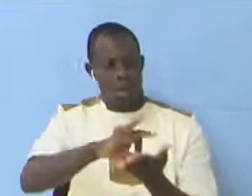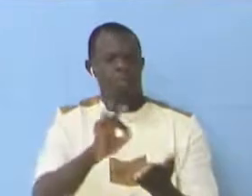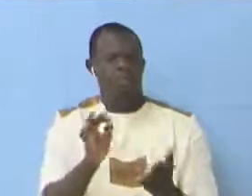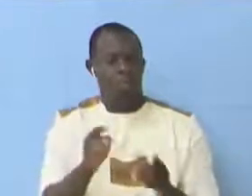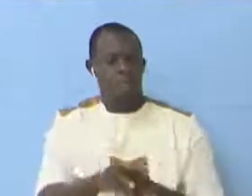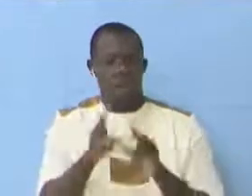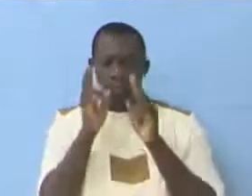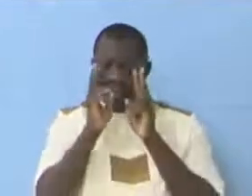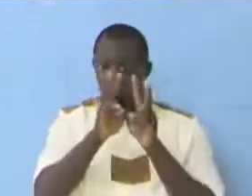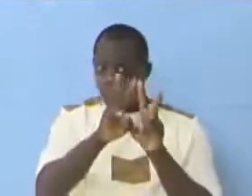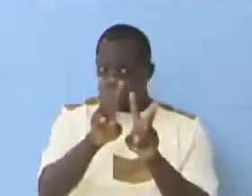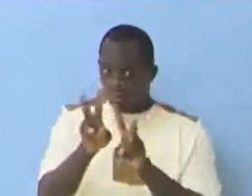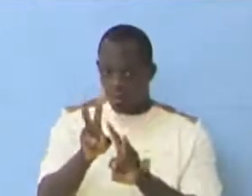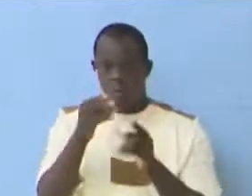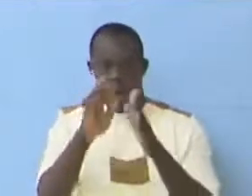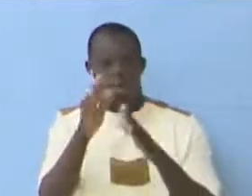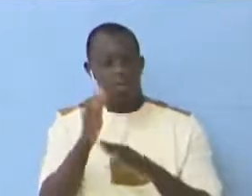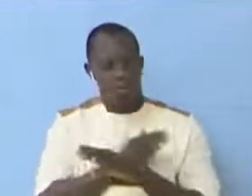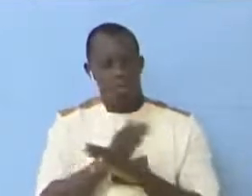at the way they